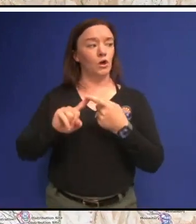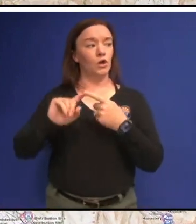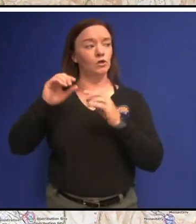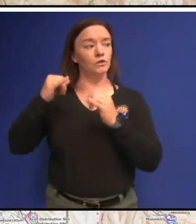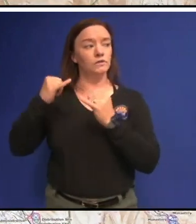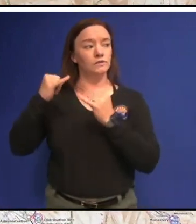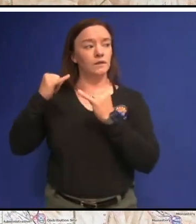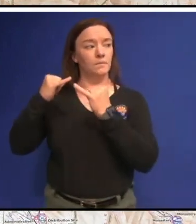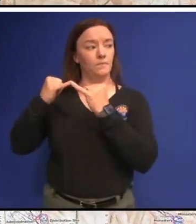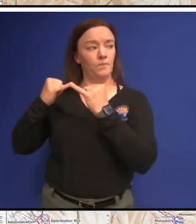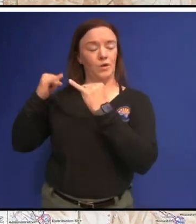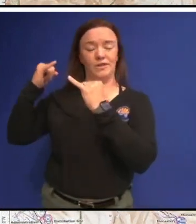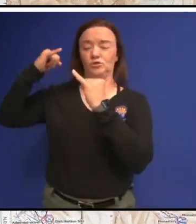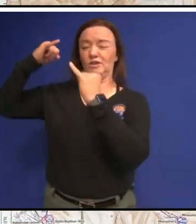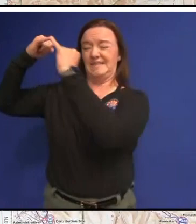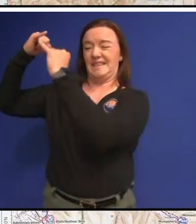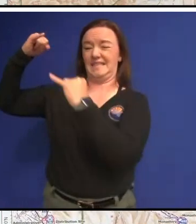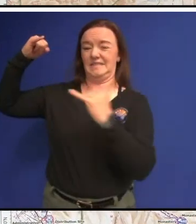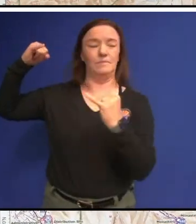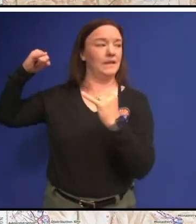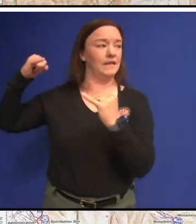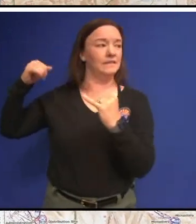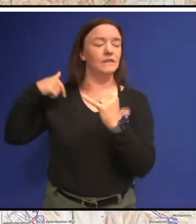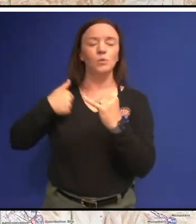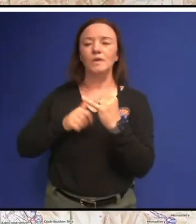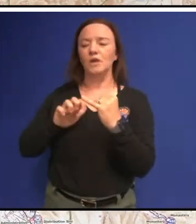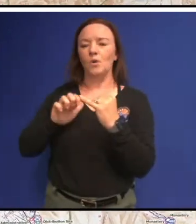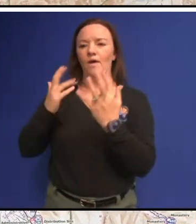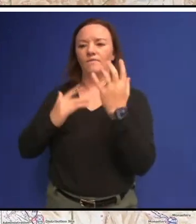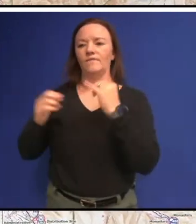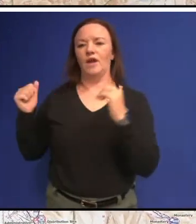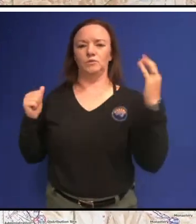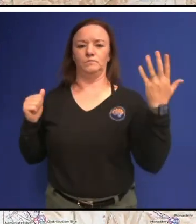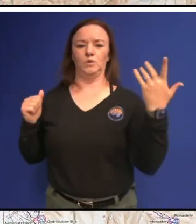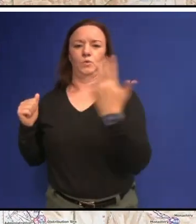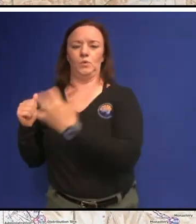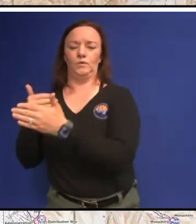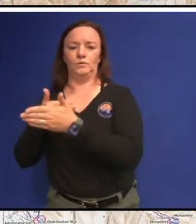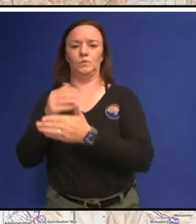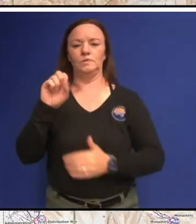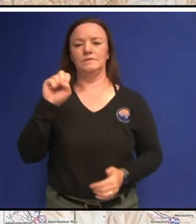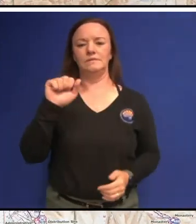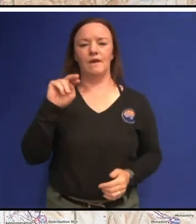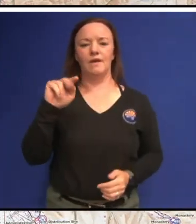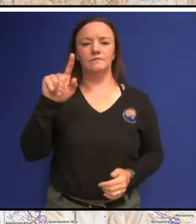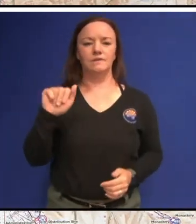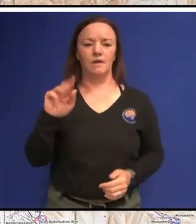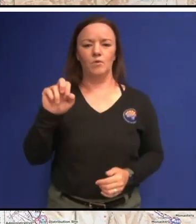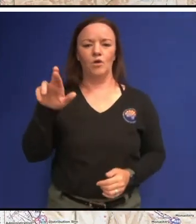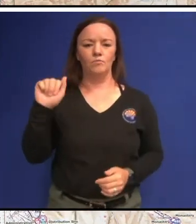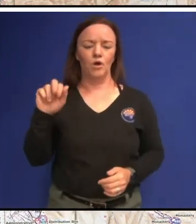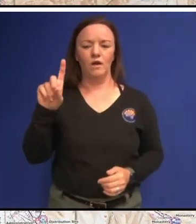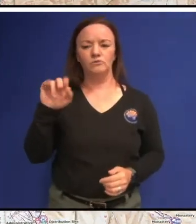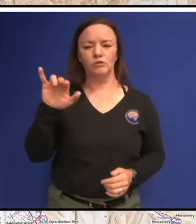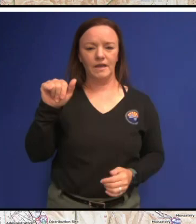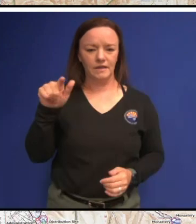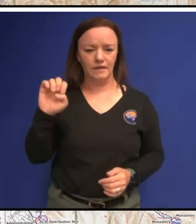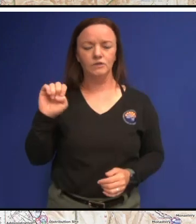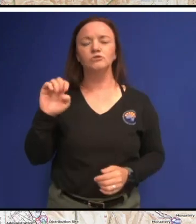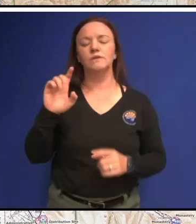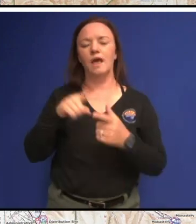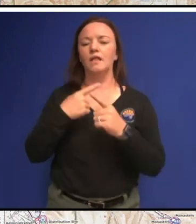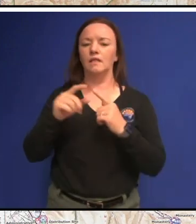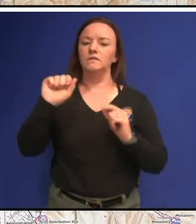this fire growth from moving back around towards the Santa Barbara drainage and then to the southwest.